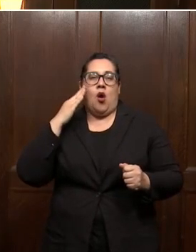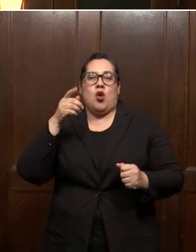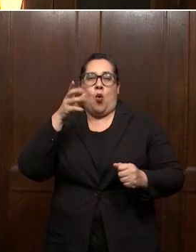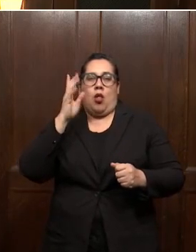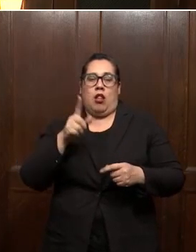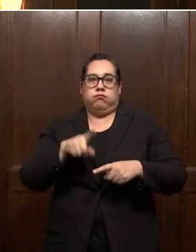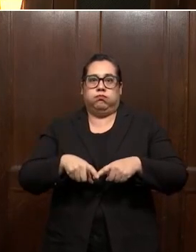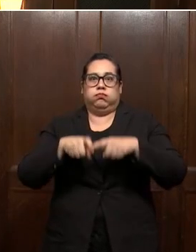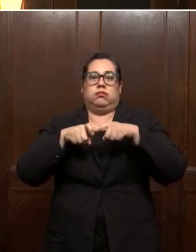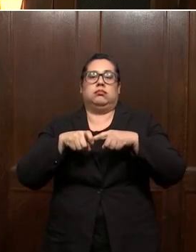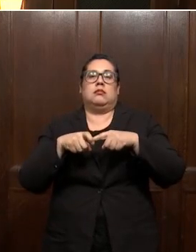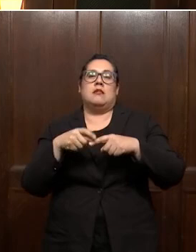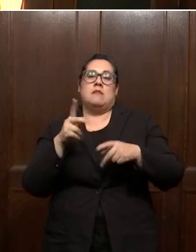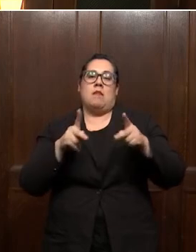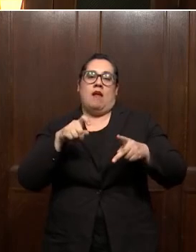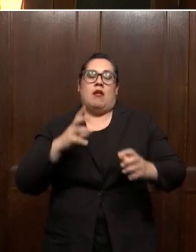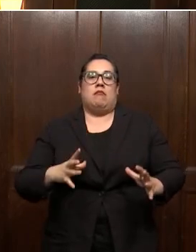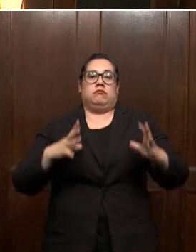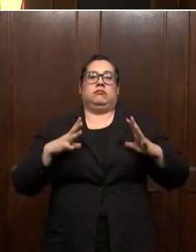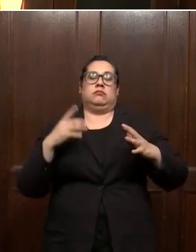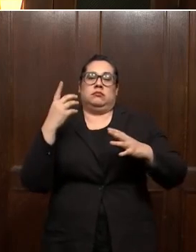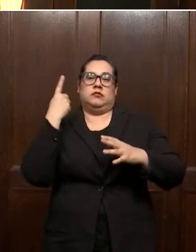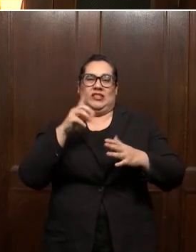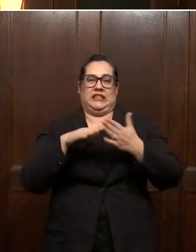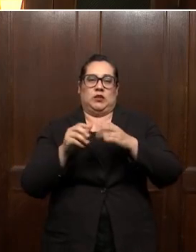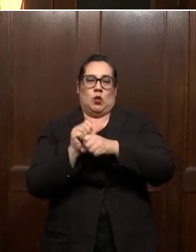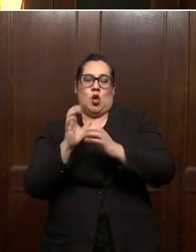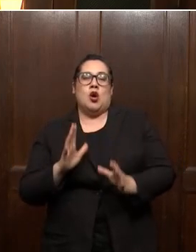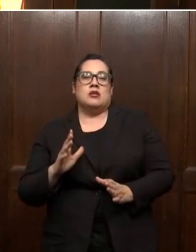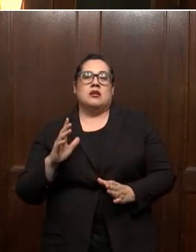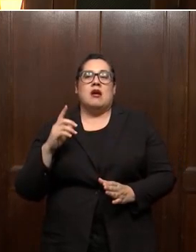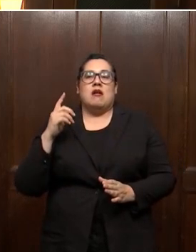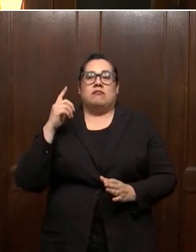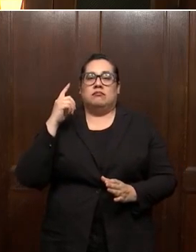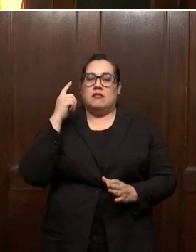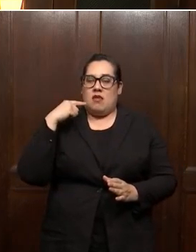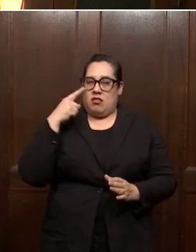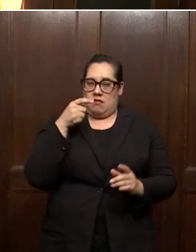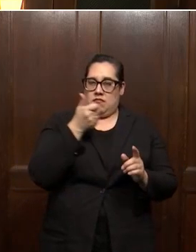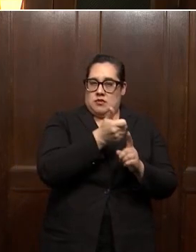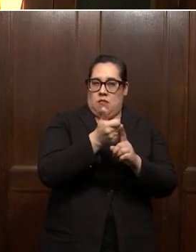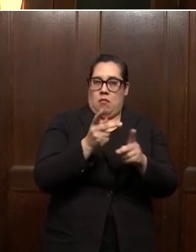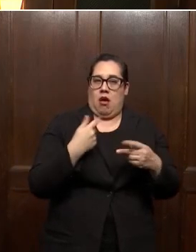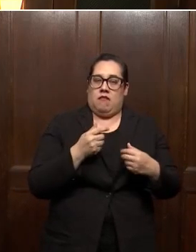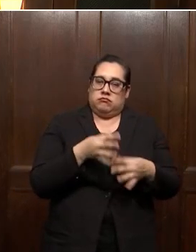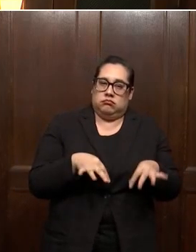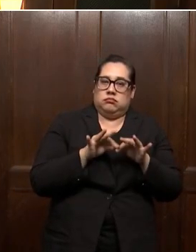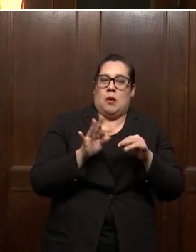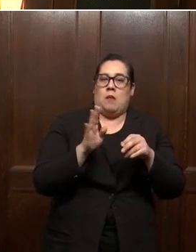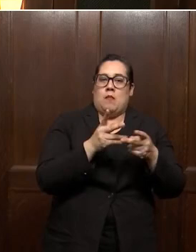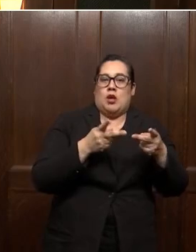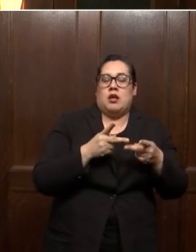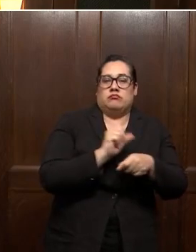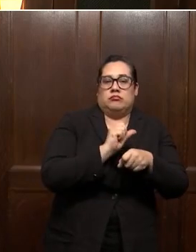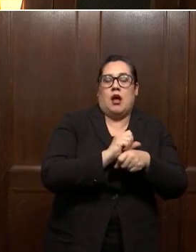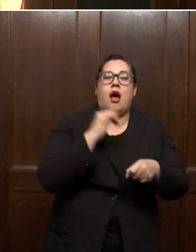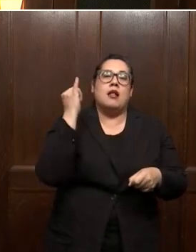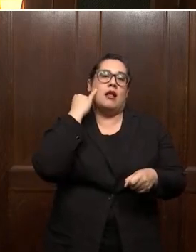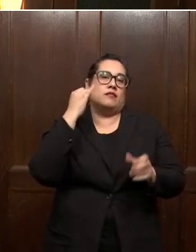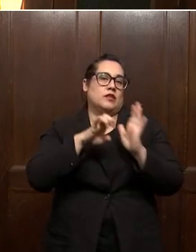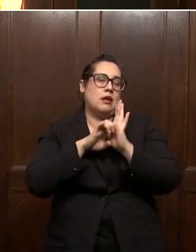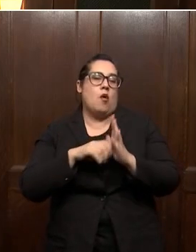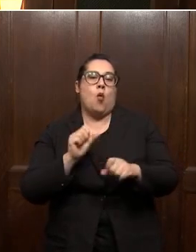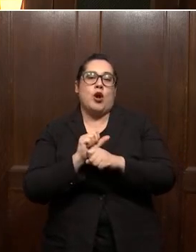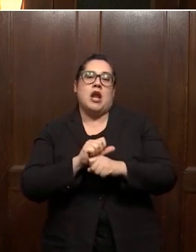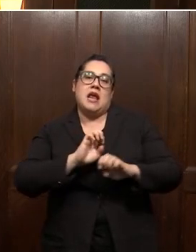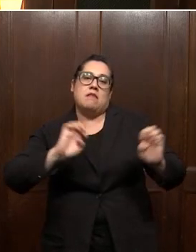if those who are reassigned to certain essential positions, say, like working at one of the emergency shelters